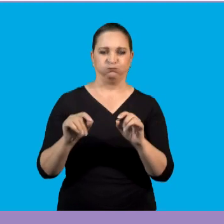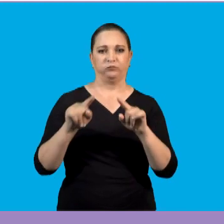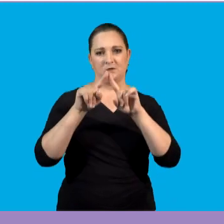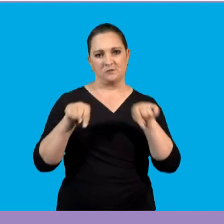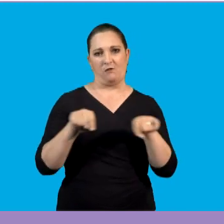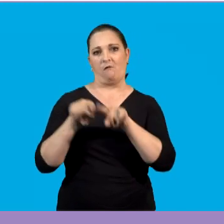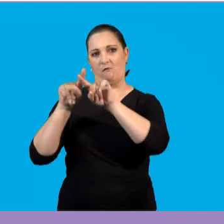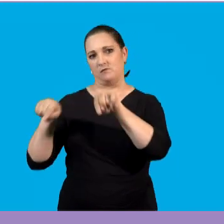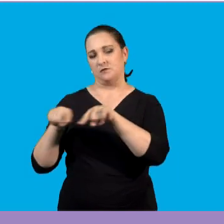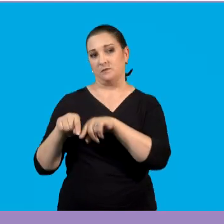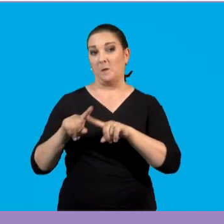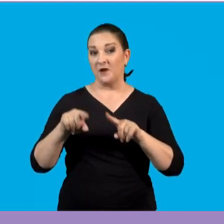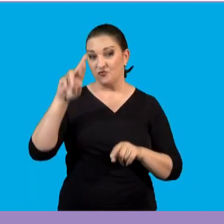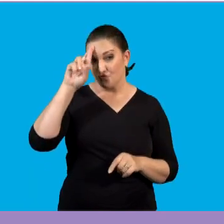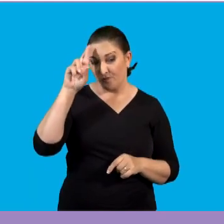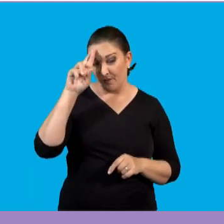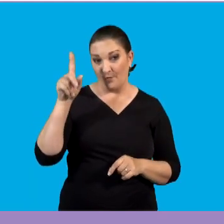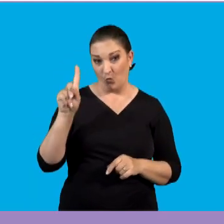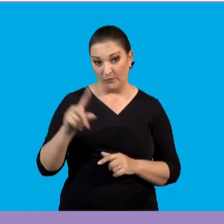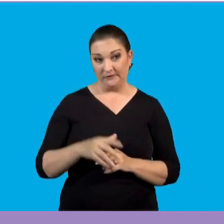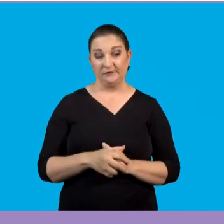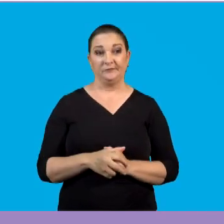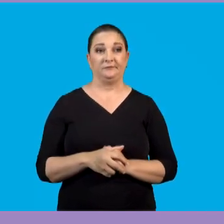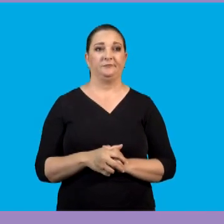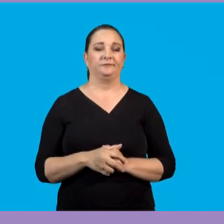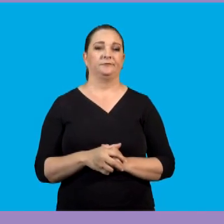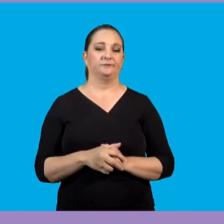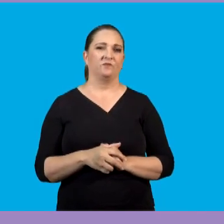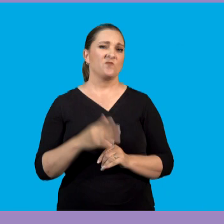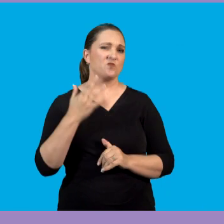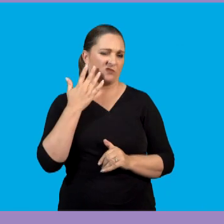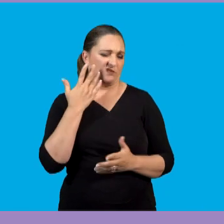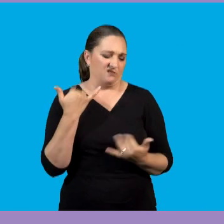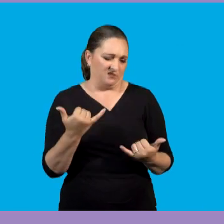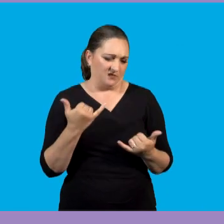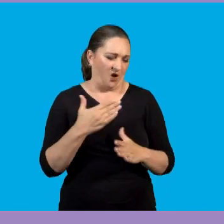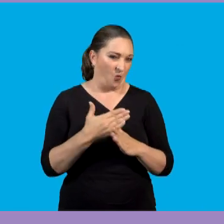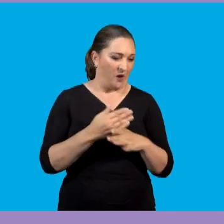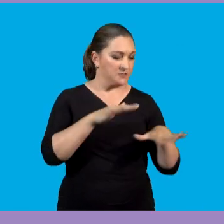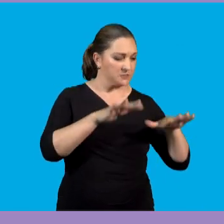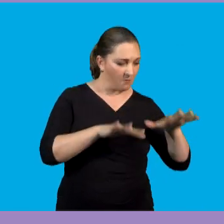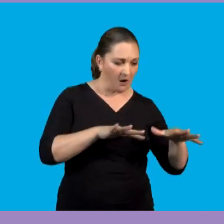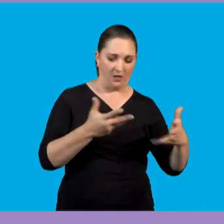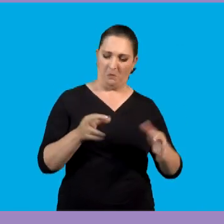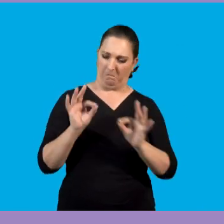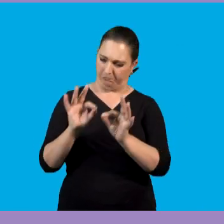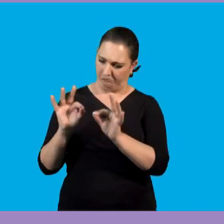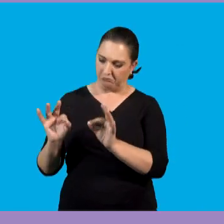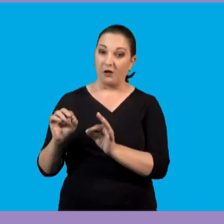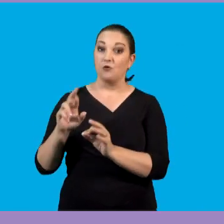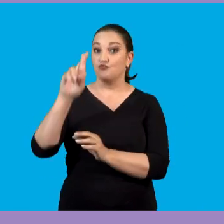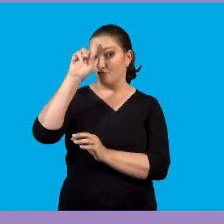Now, let's look at the things that you should remember or keep in mind when we are working with similarity and